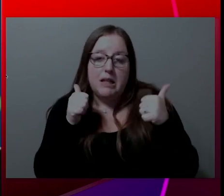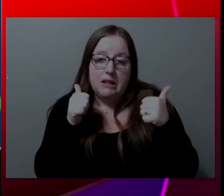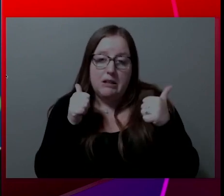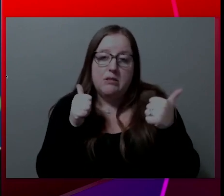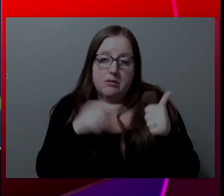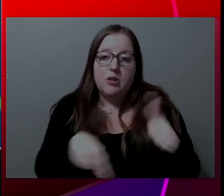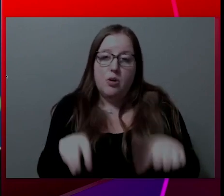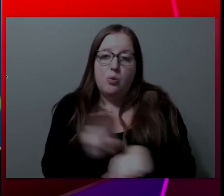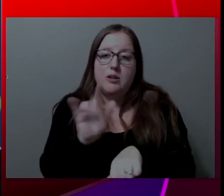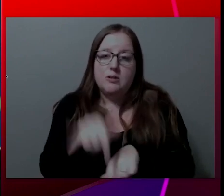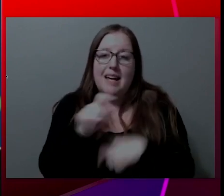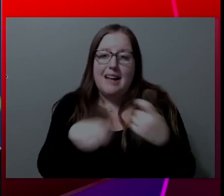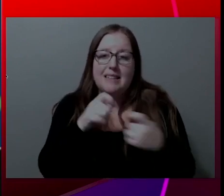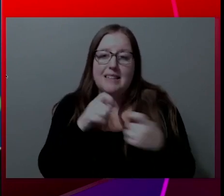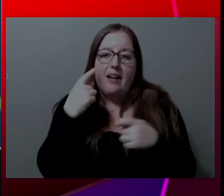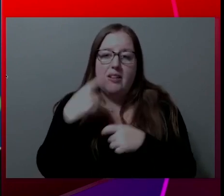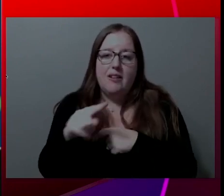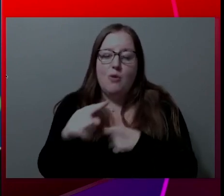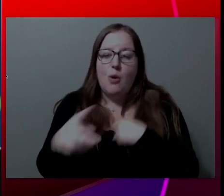it exactly for caching.